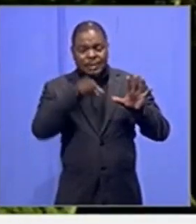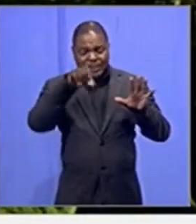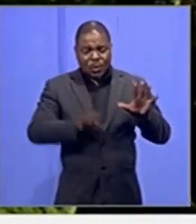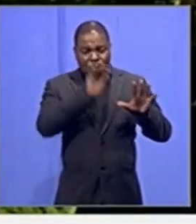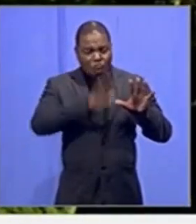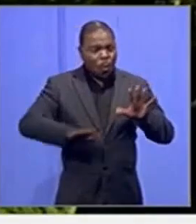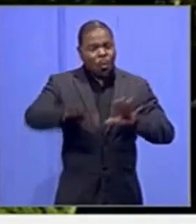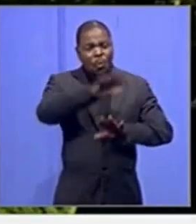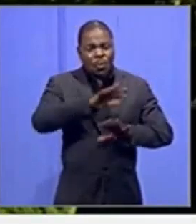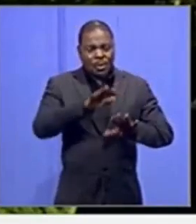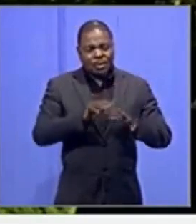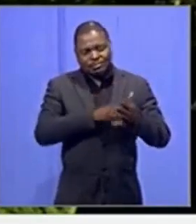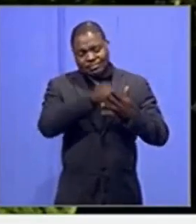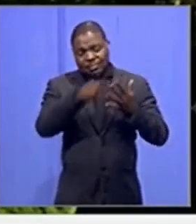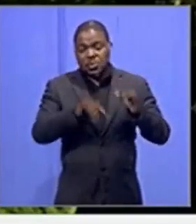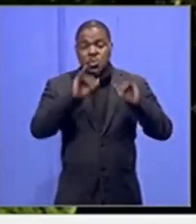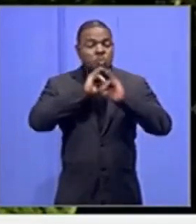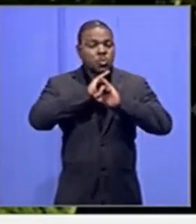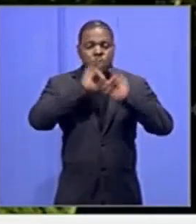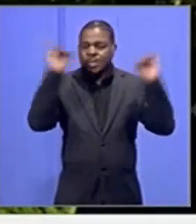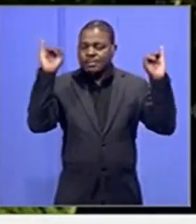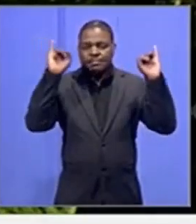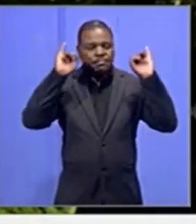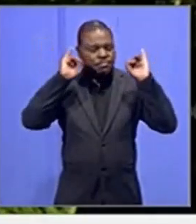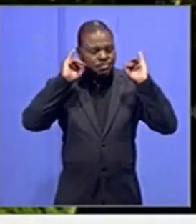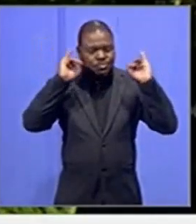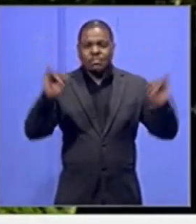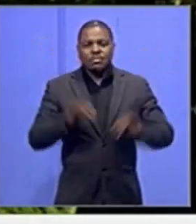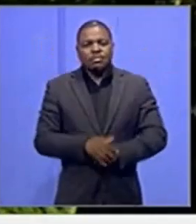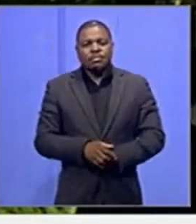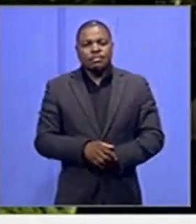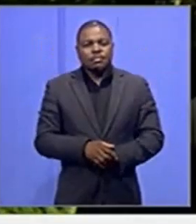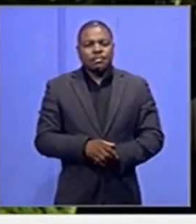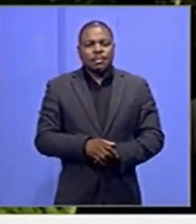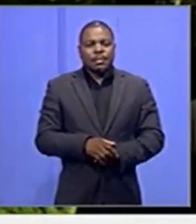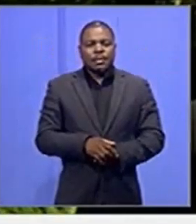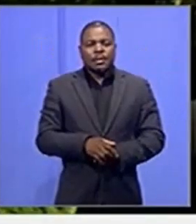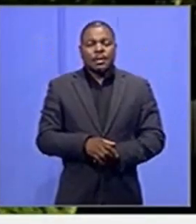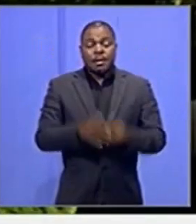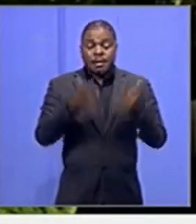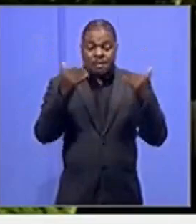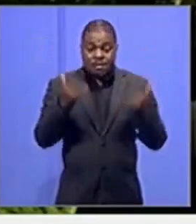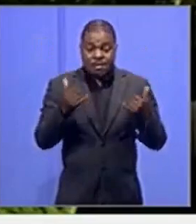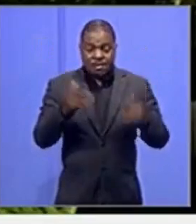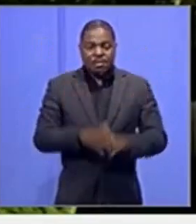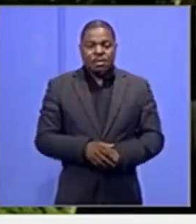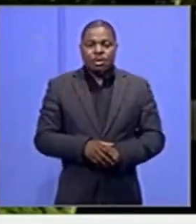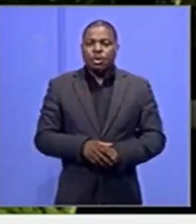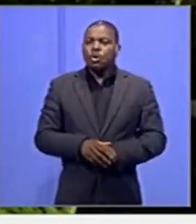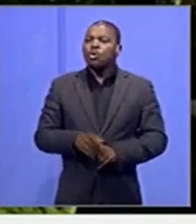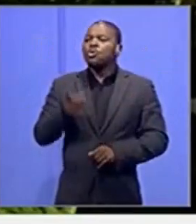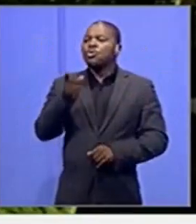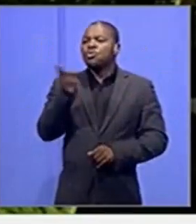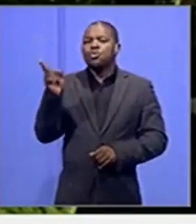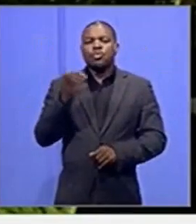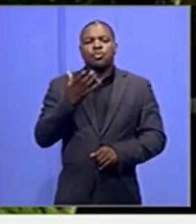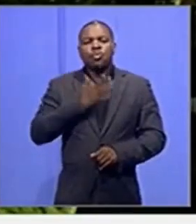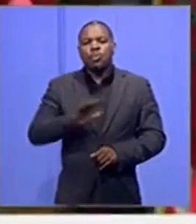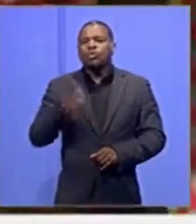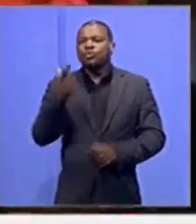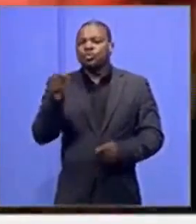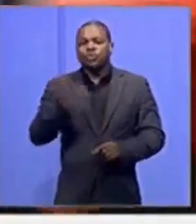country is out of hand, is out of control. Now, why do you want to sit